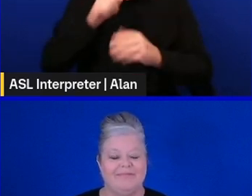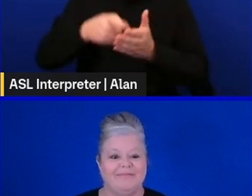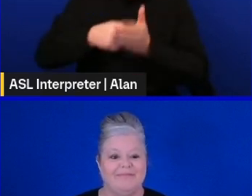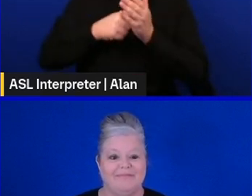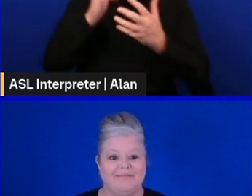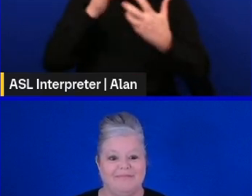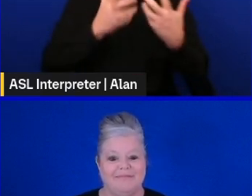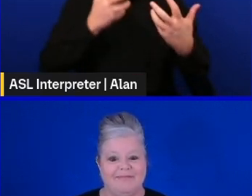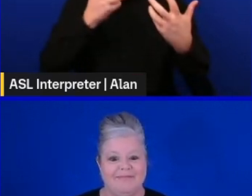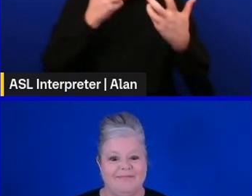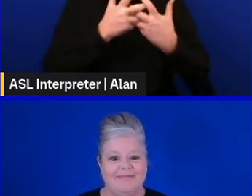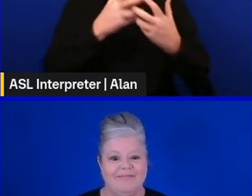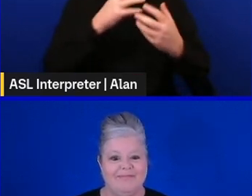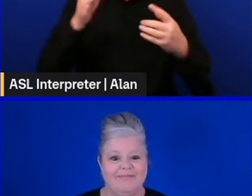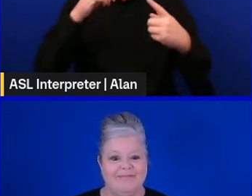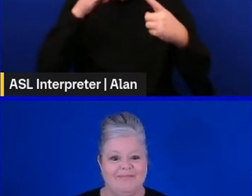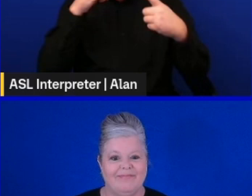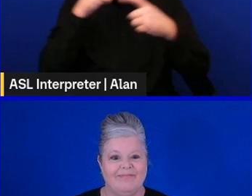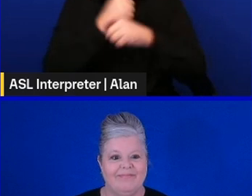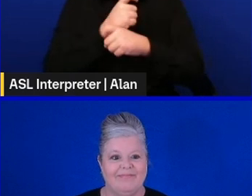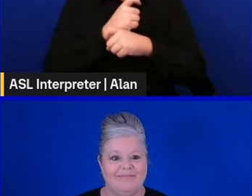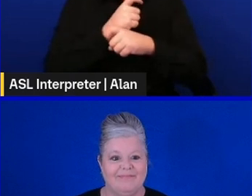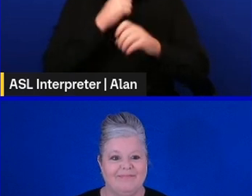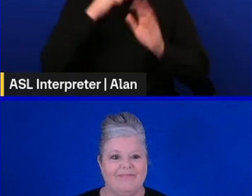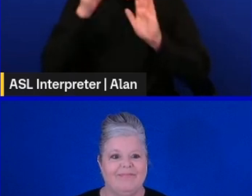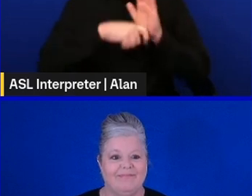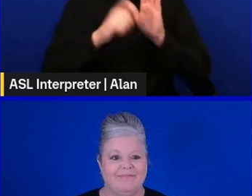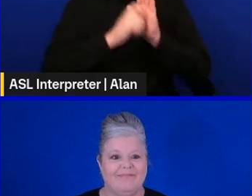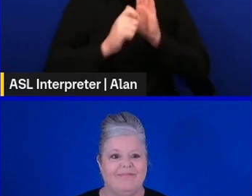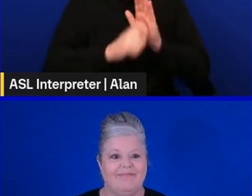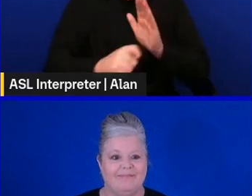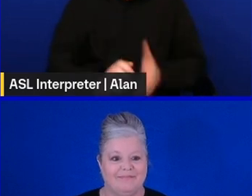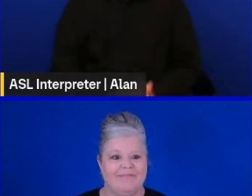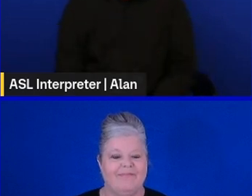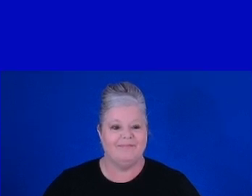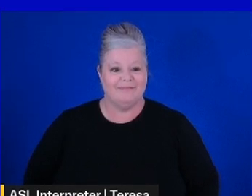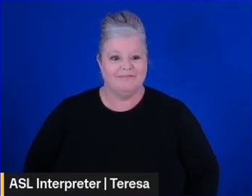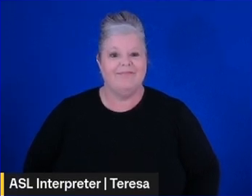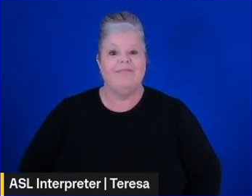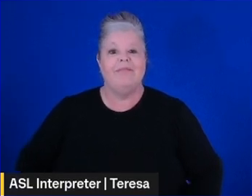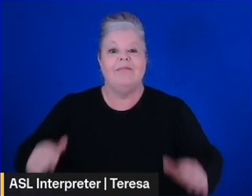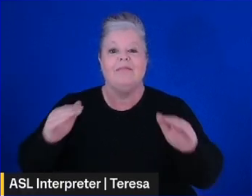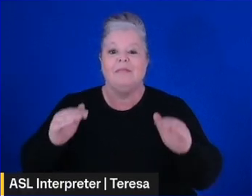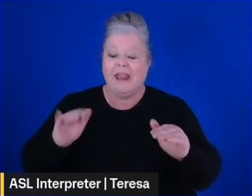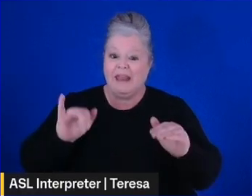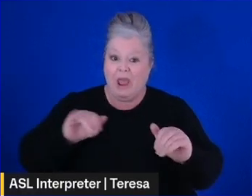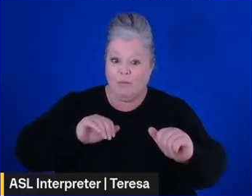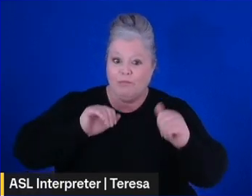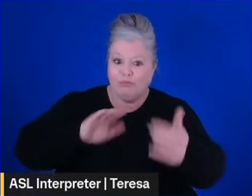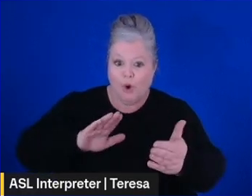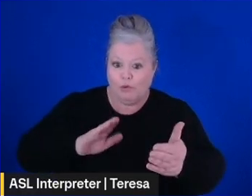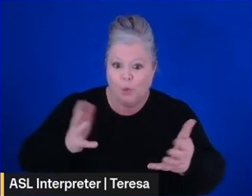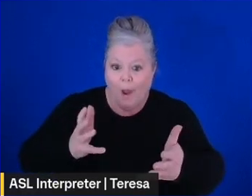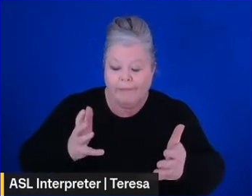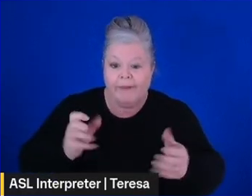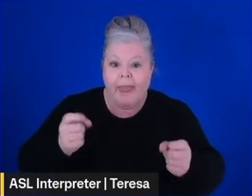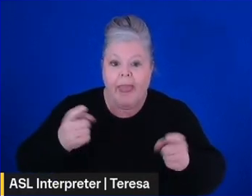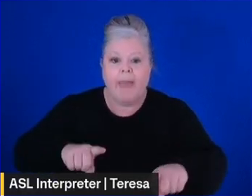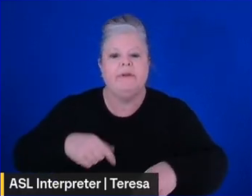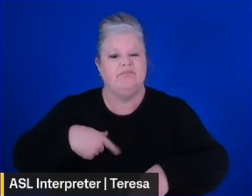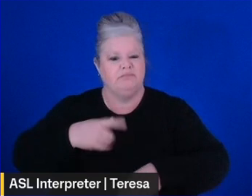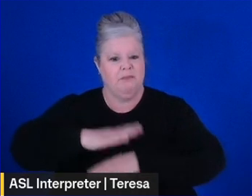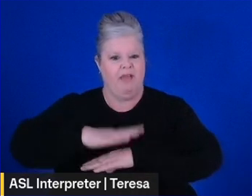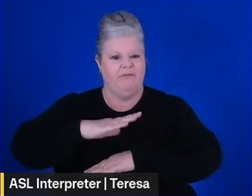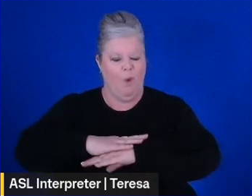and complex scripting. So with this approach, platform engineer can